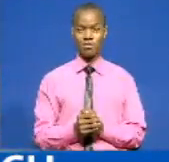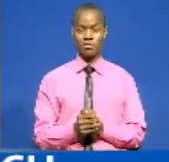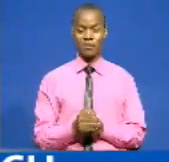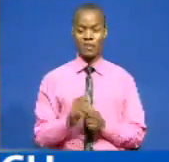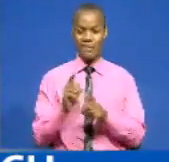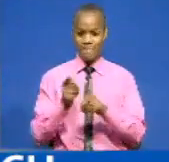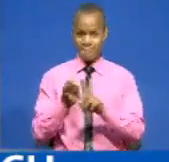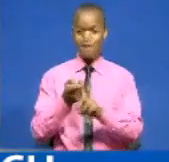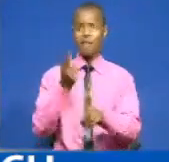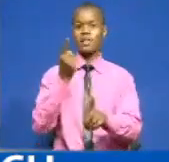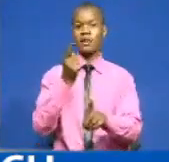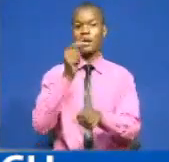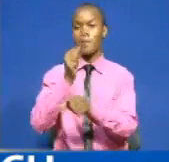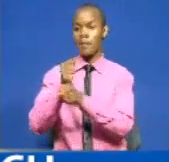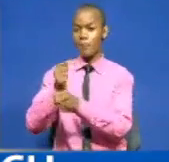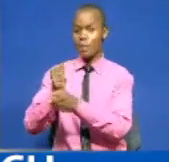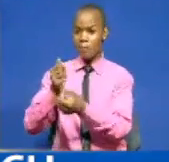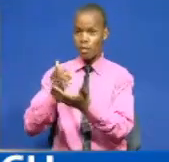to ensure that we have no